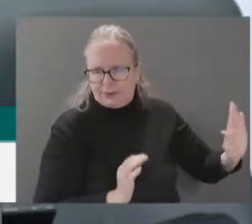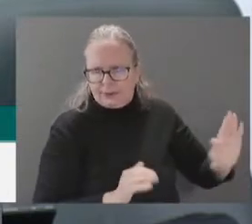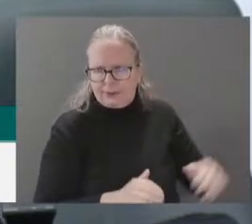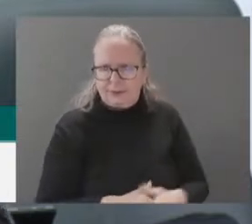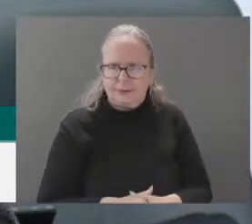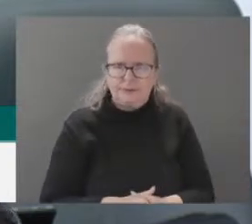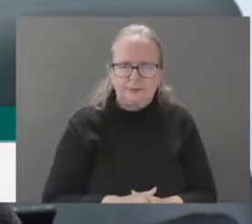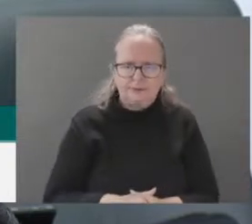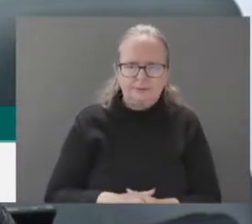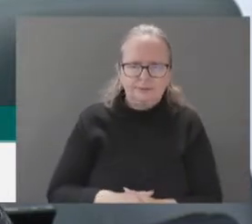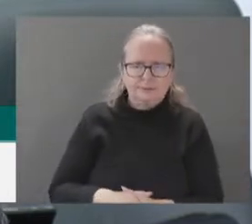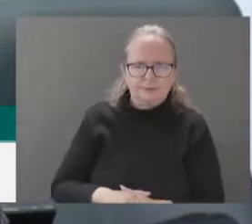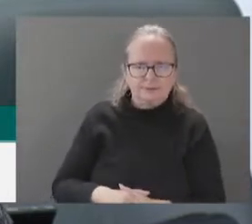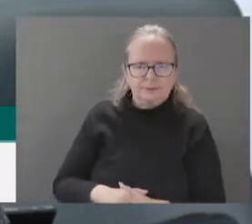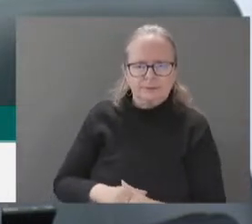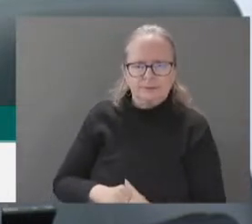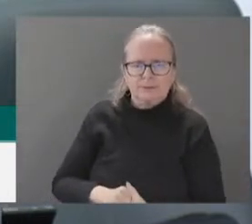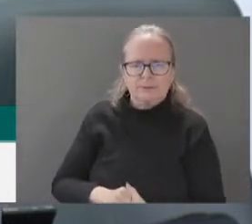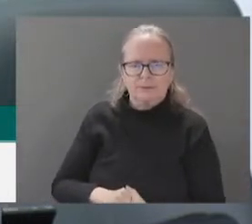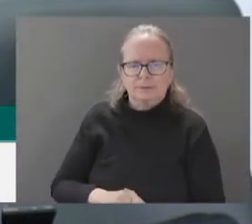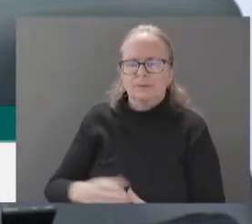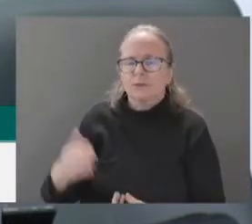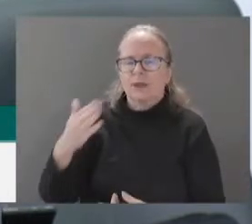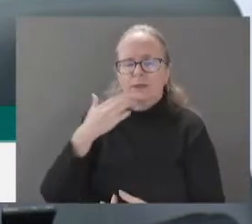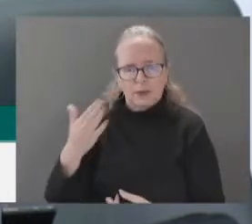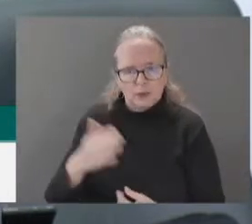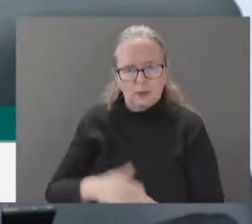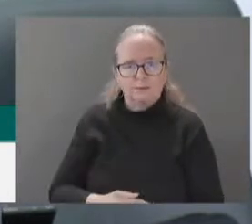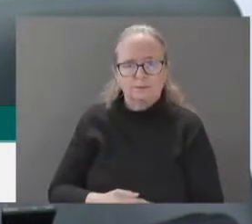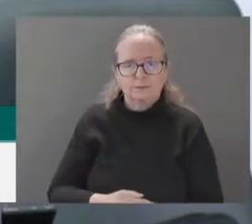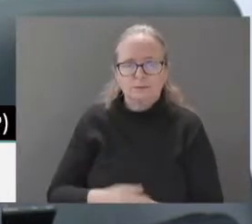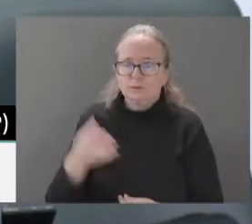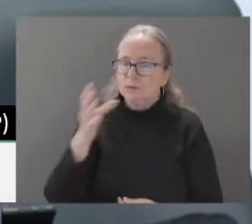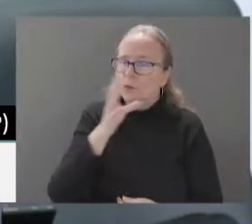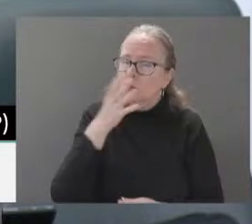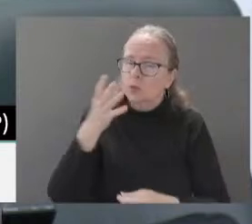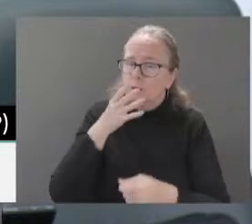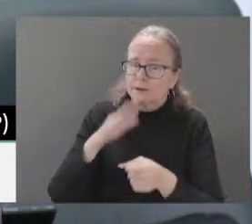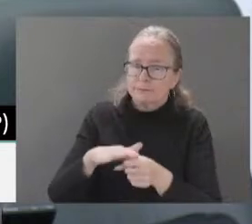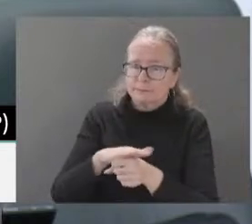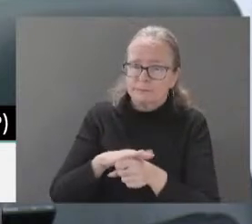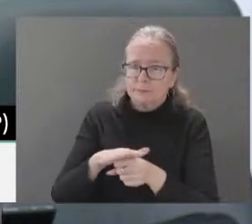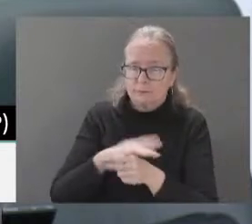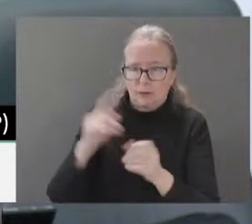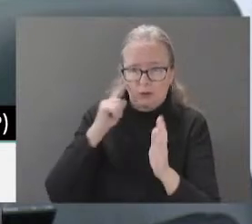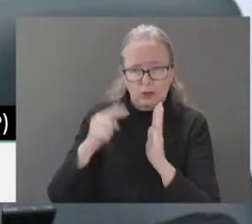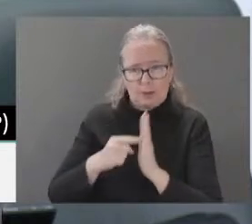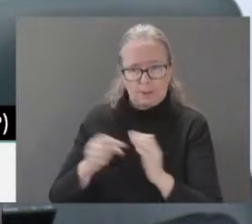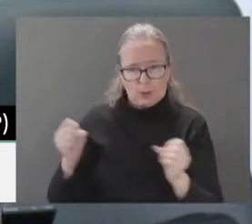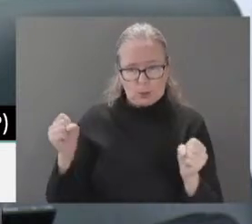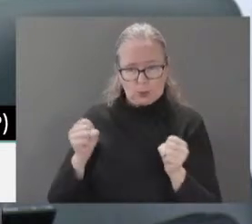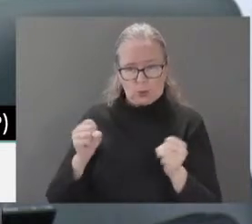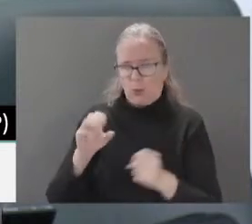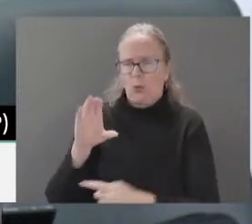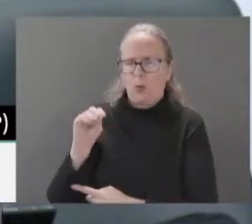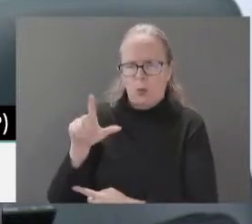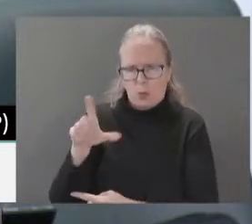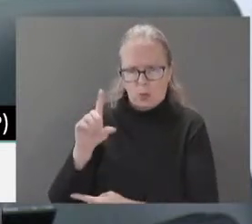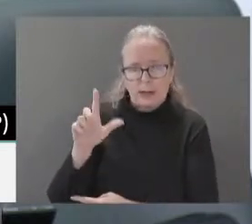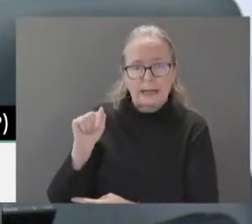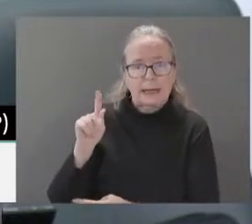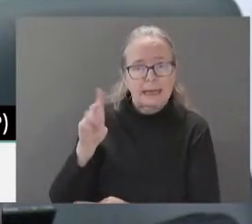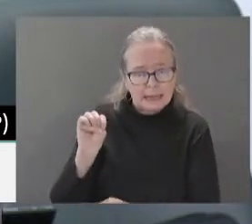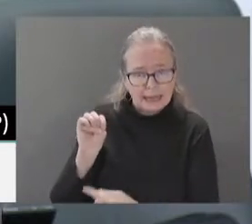given that highways in rural municipalities like coold Lake are woefully underfunded with mayor Craig copelan referring to Highway